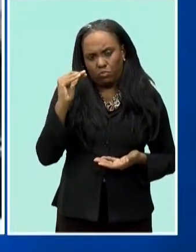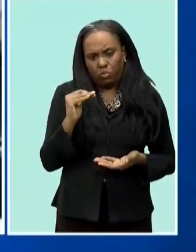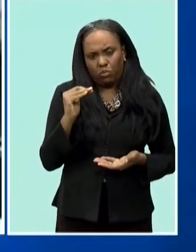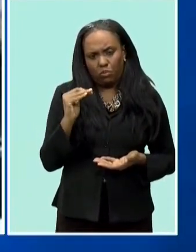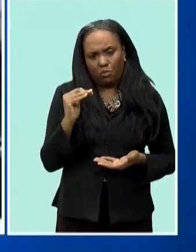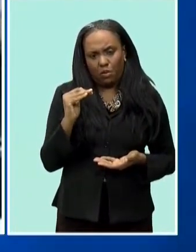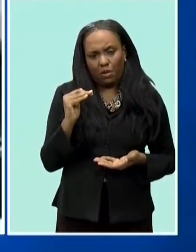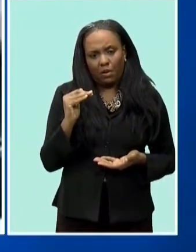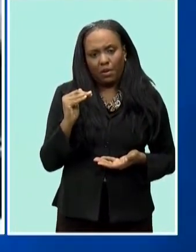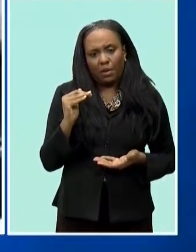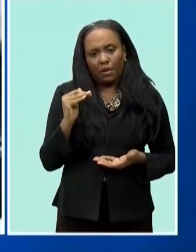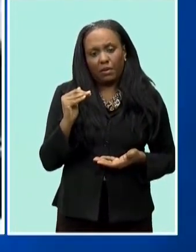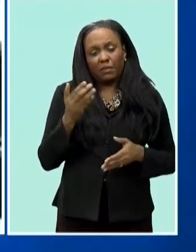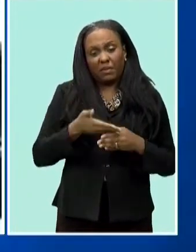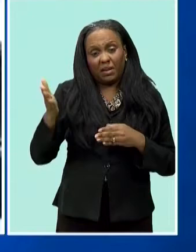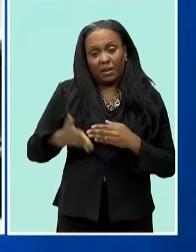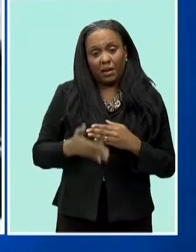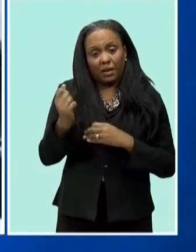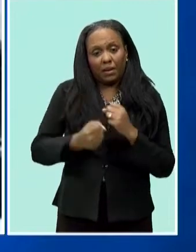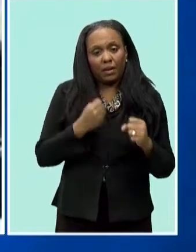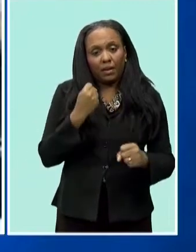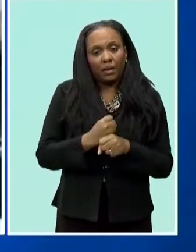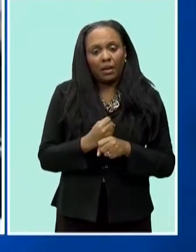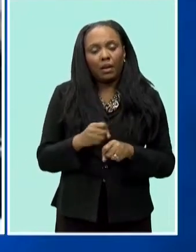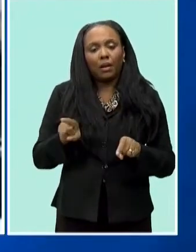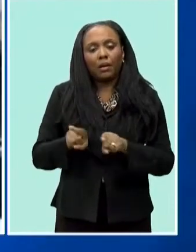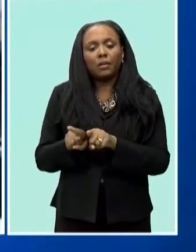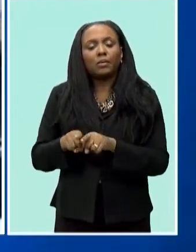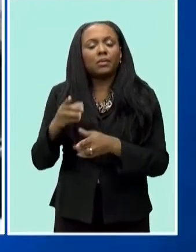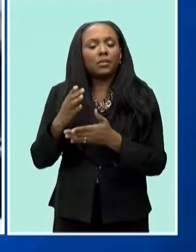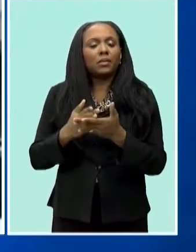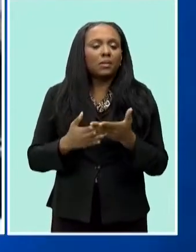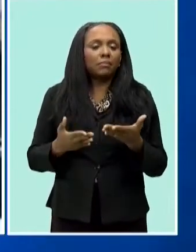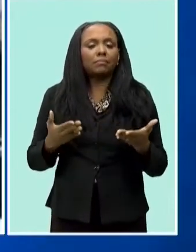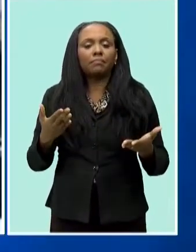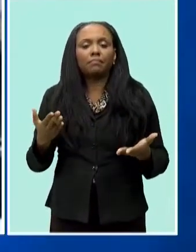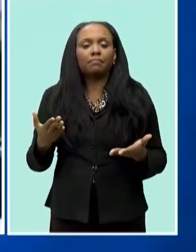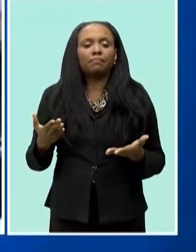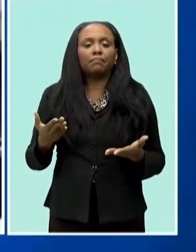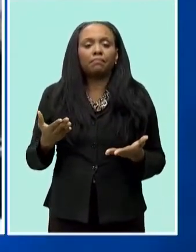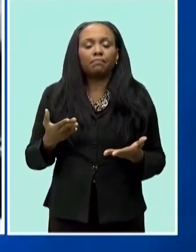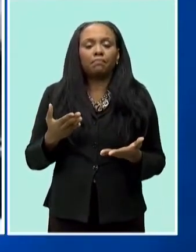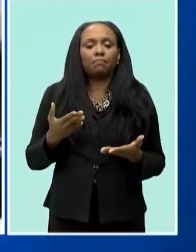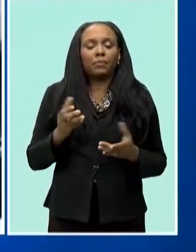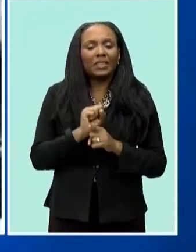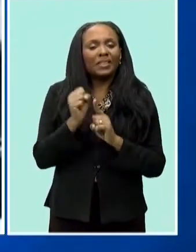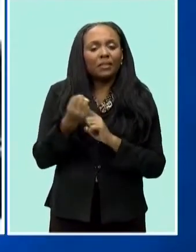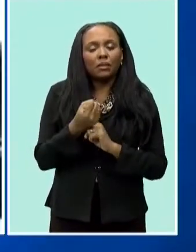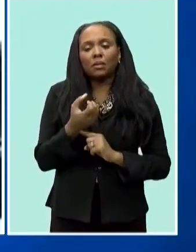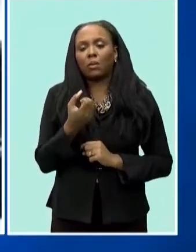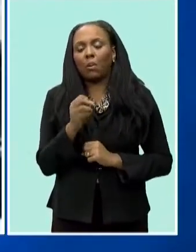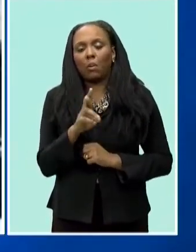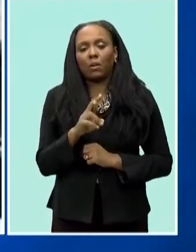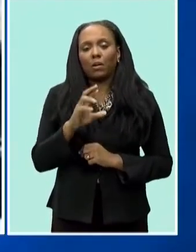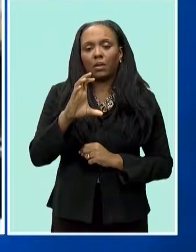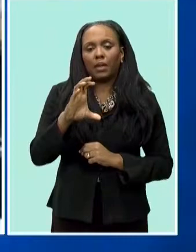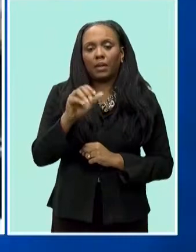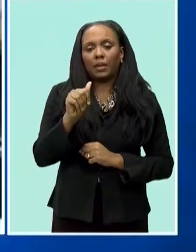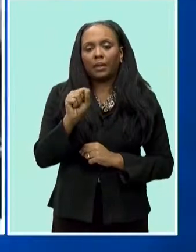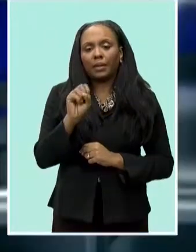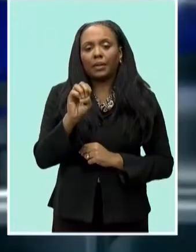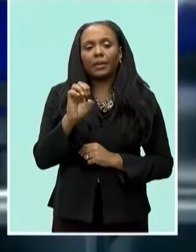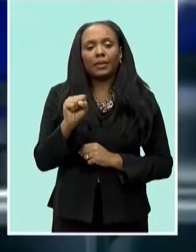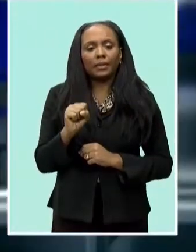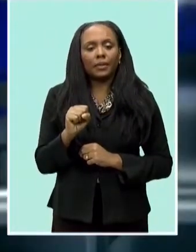they're expected to complete by the end of this year, there are also some cases that have become somewhat inactive. In other words, Justice Blackman says the